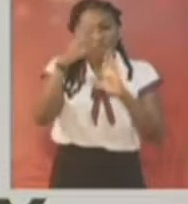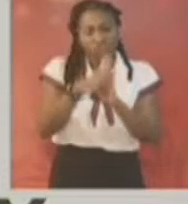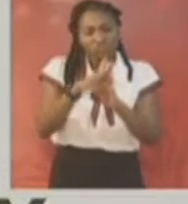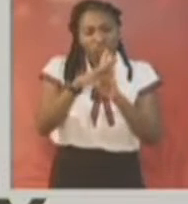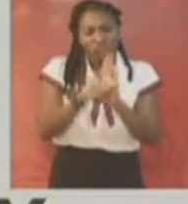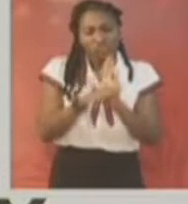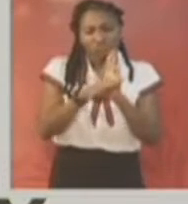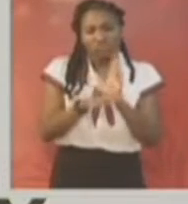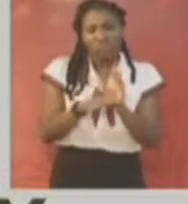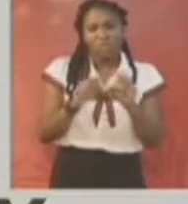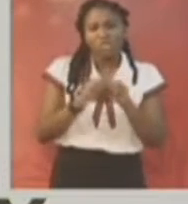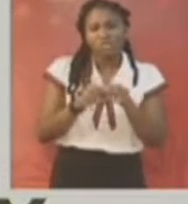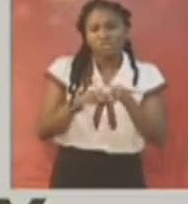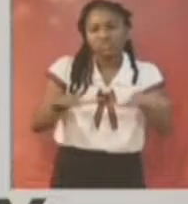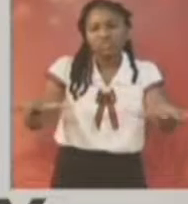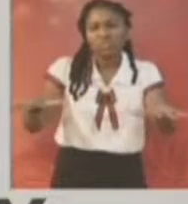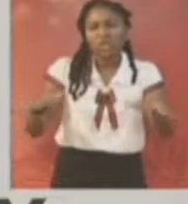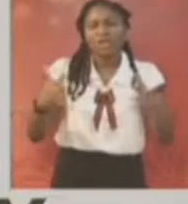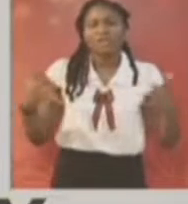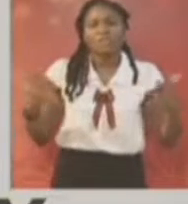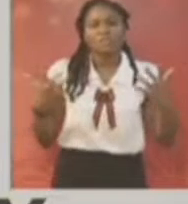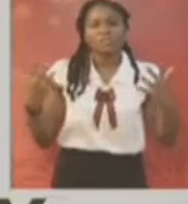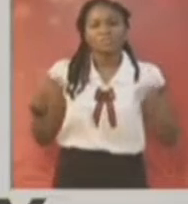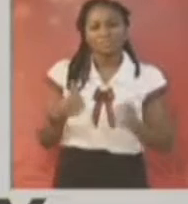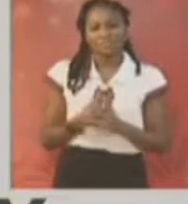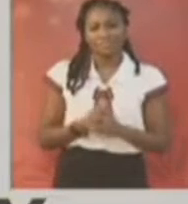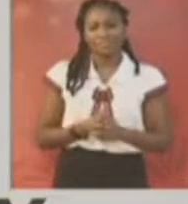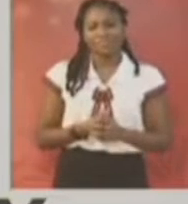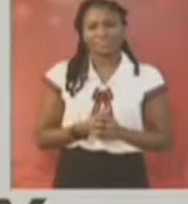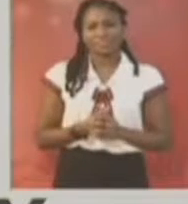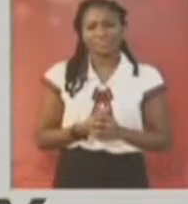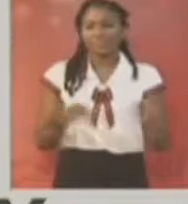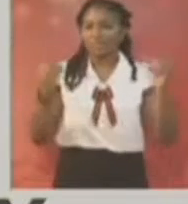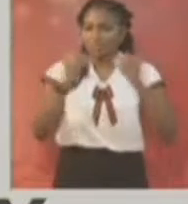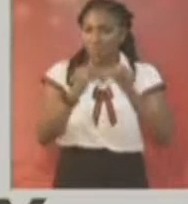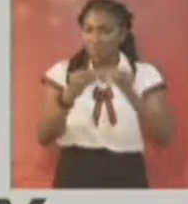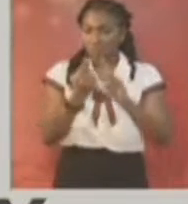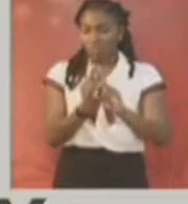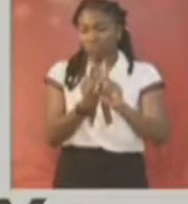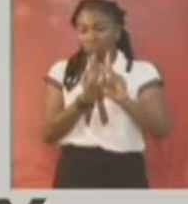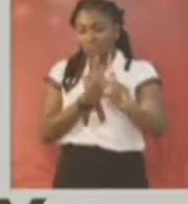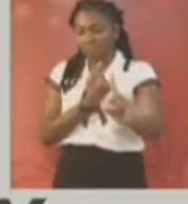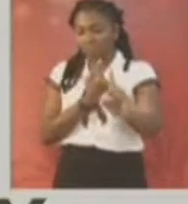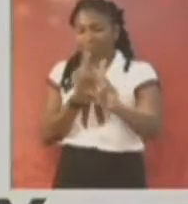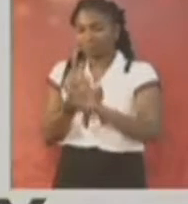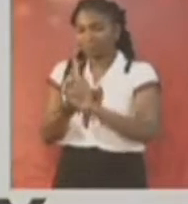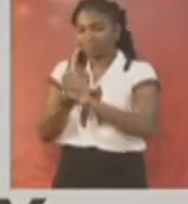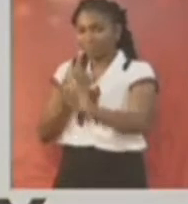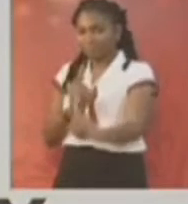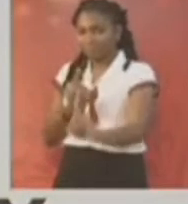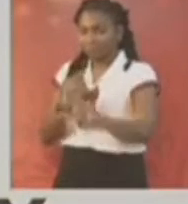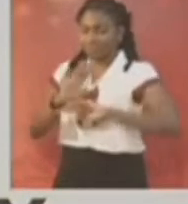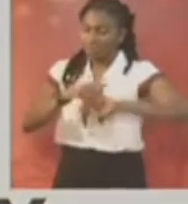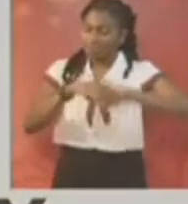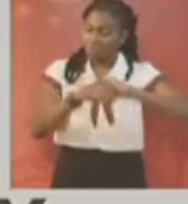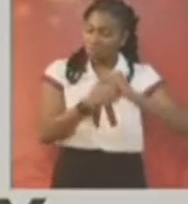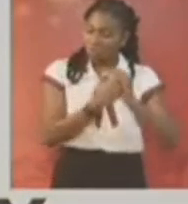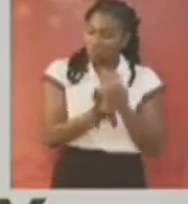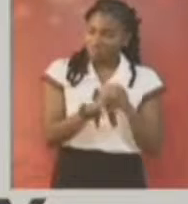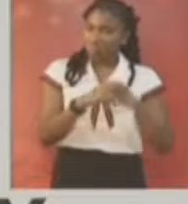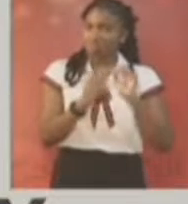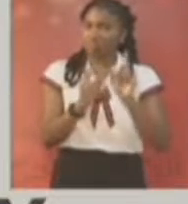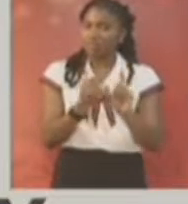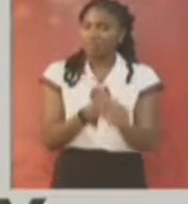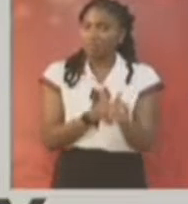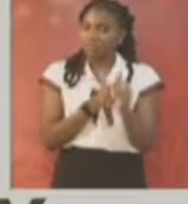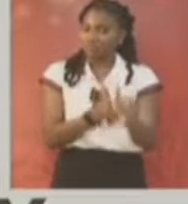unknown cases is that enhanced social distancing or physical distancing, hygiene, adherence to the guidelines